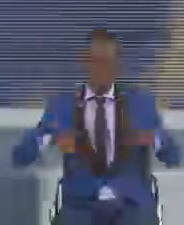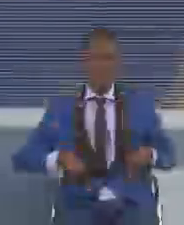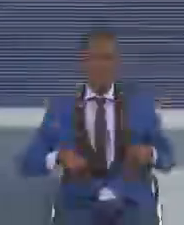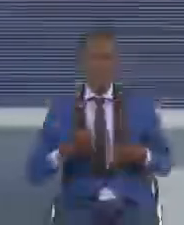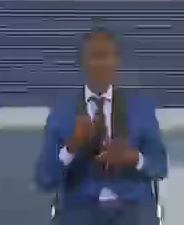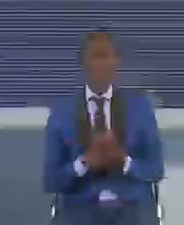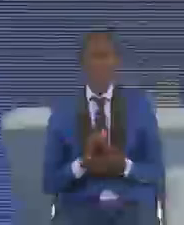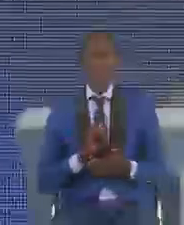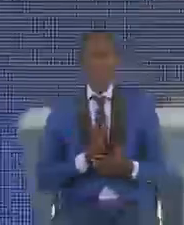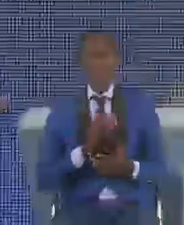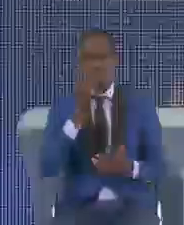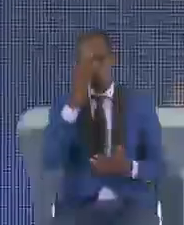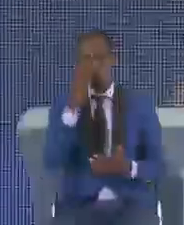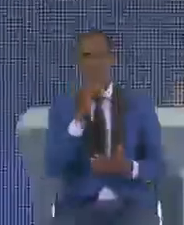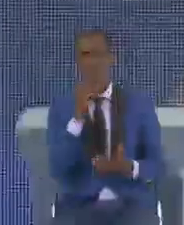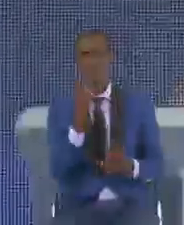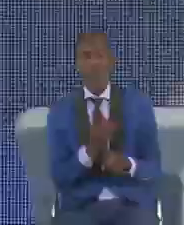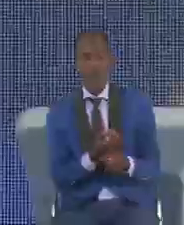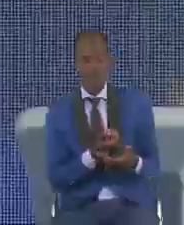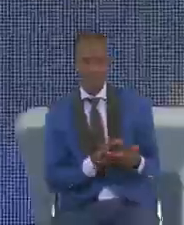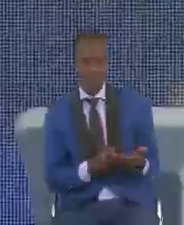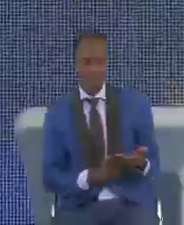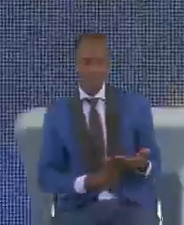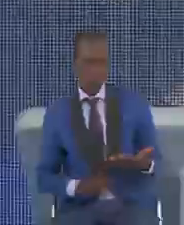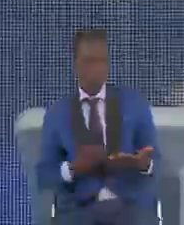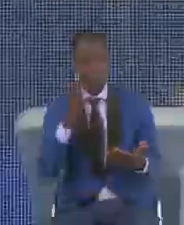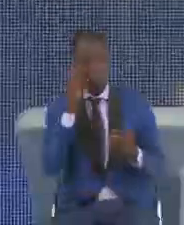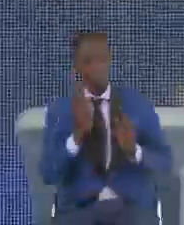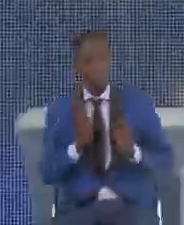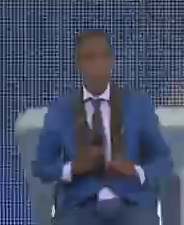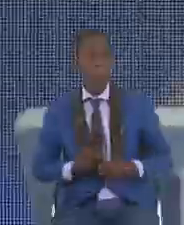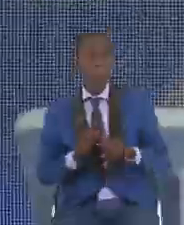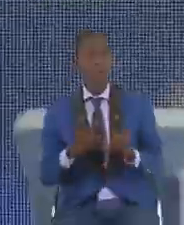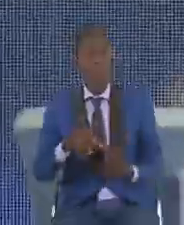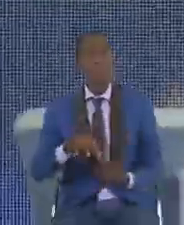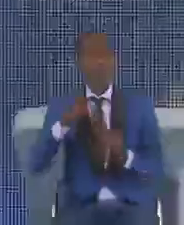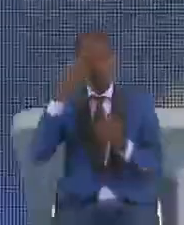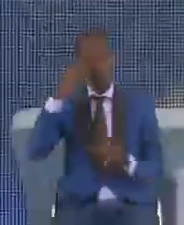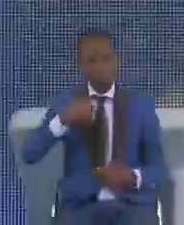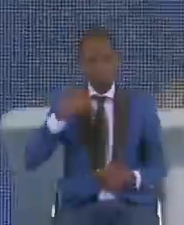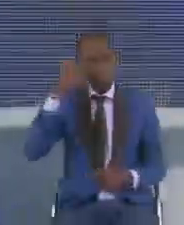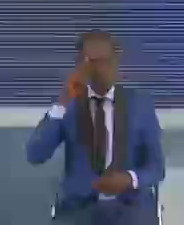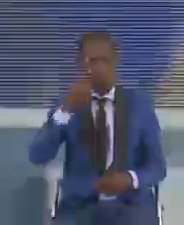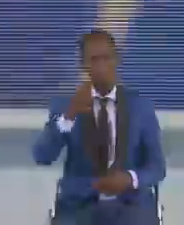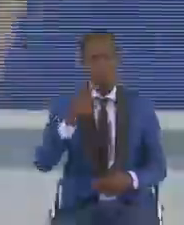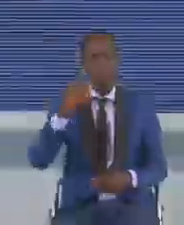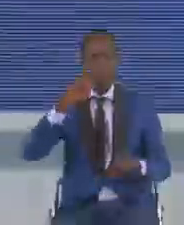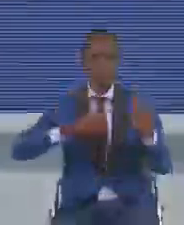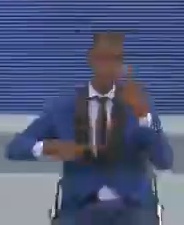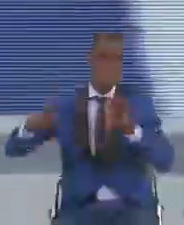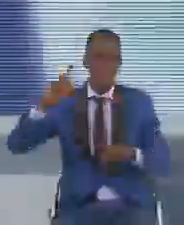know it's not just written for humanity, it is written for me, it's written for you. By